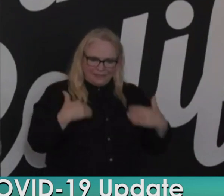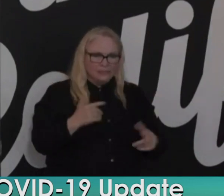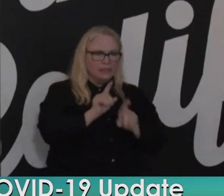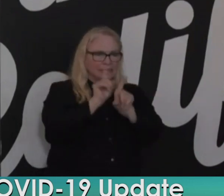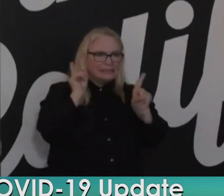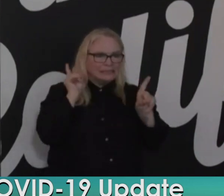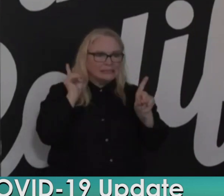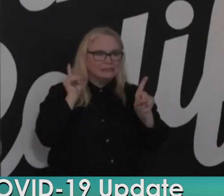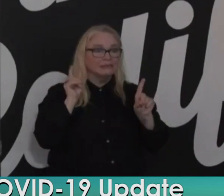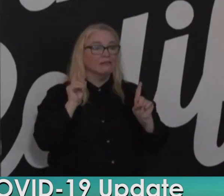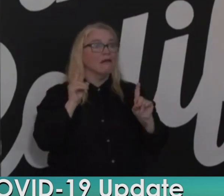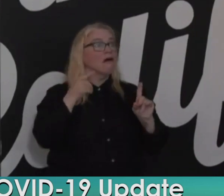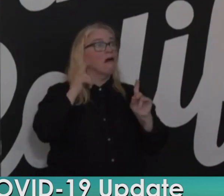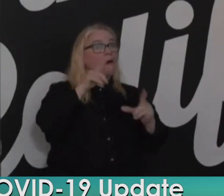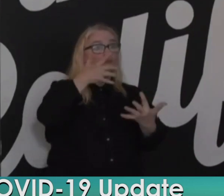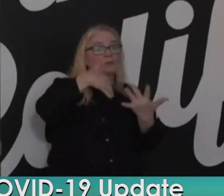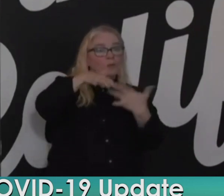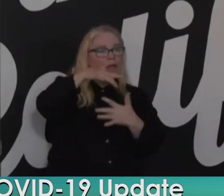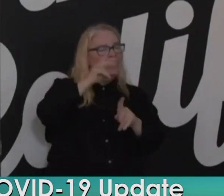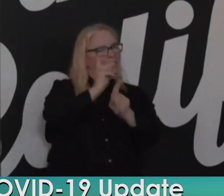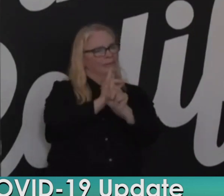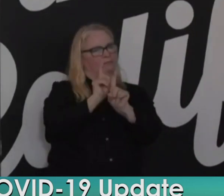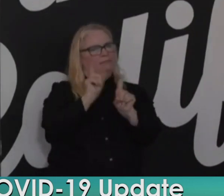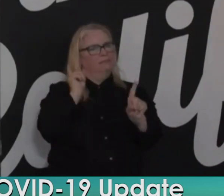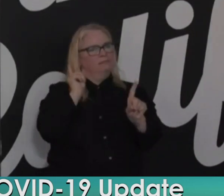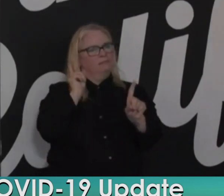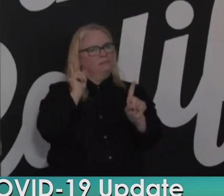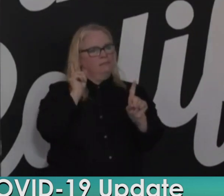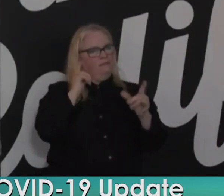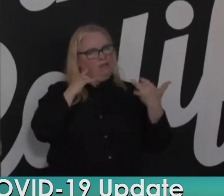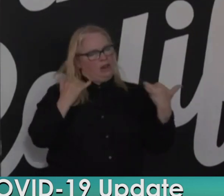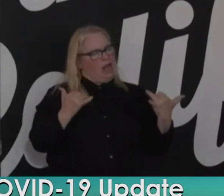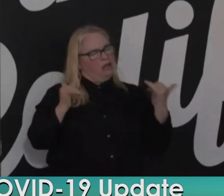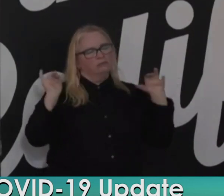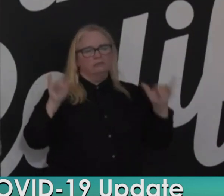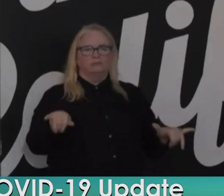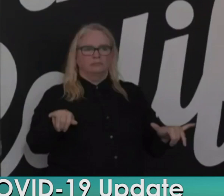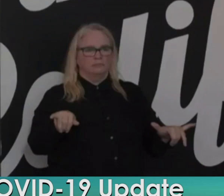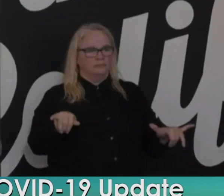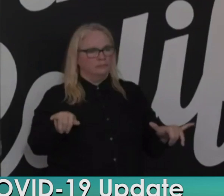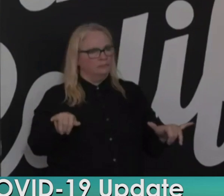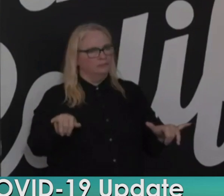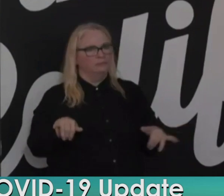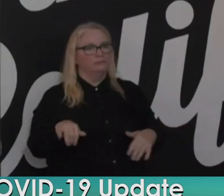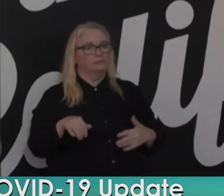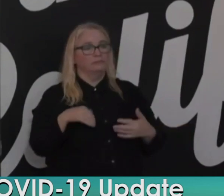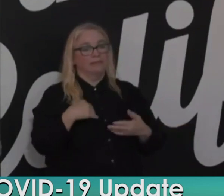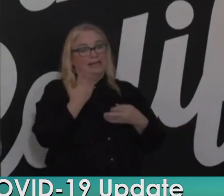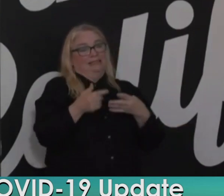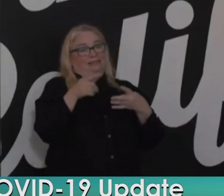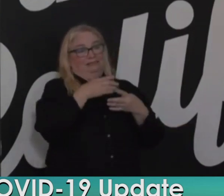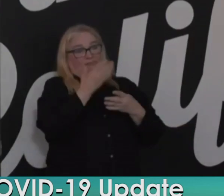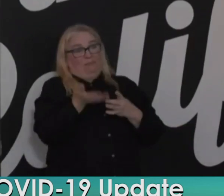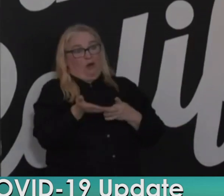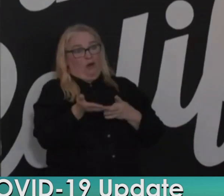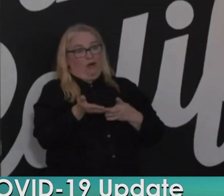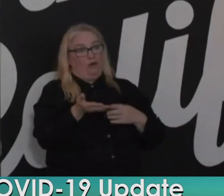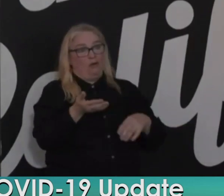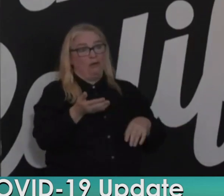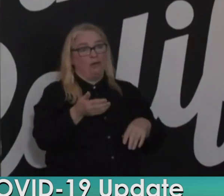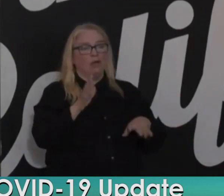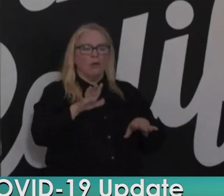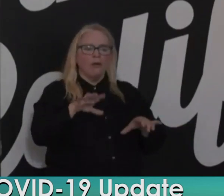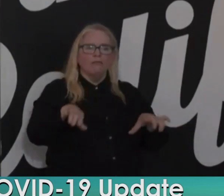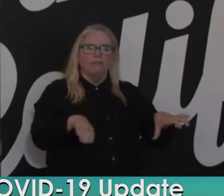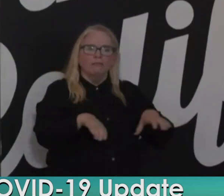is necessary at this moment, particularly as we move into this new phase where that behavior becomes even more essential, because we